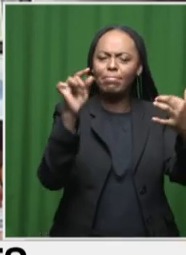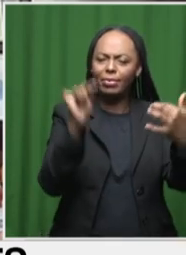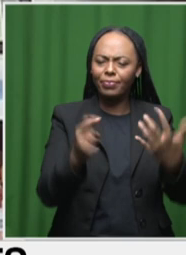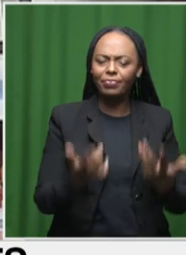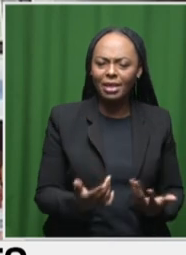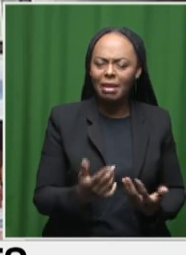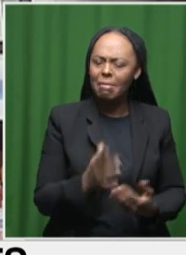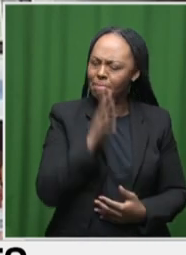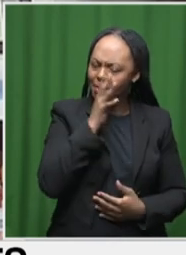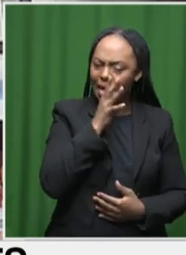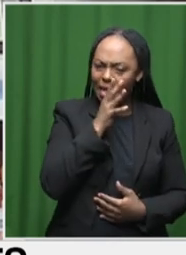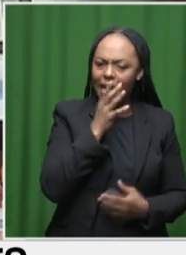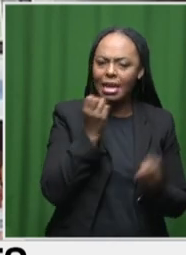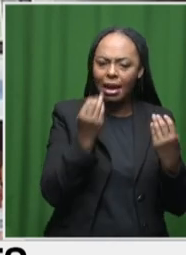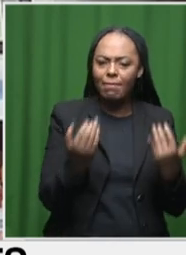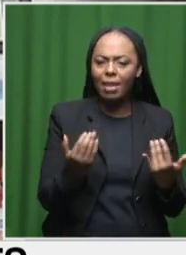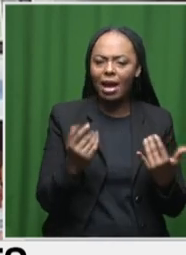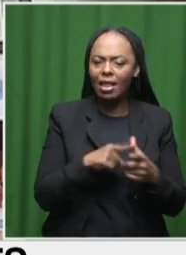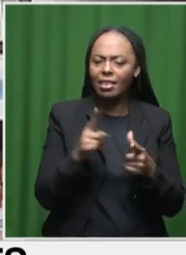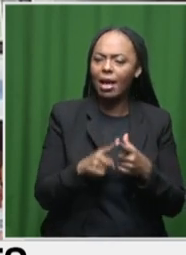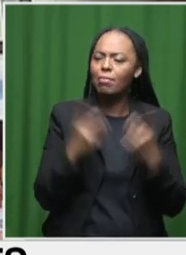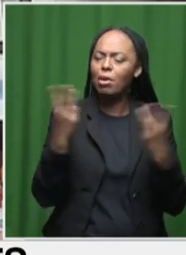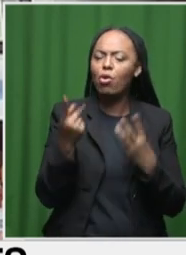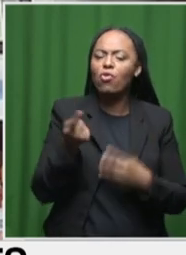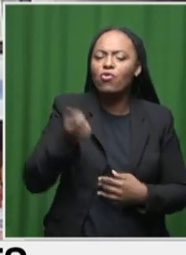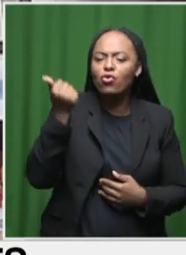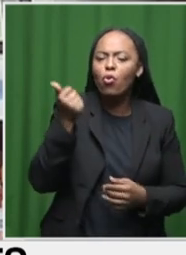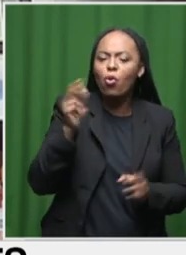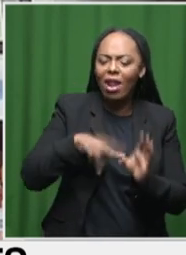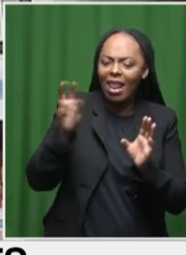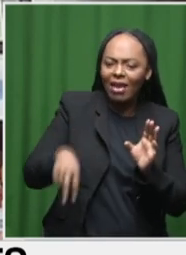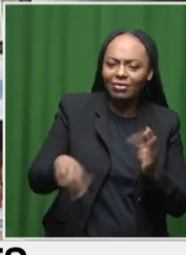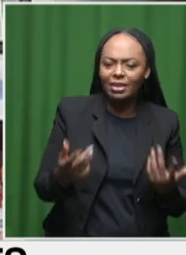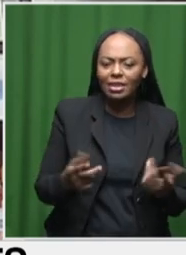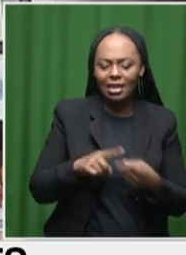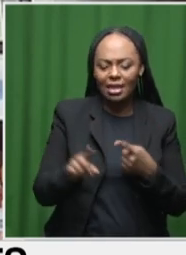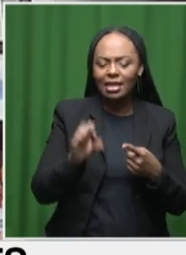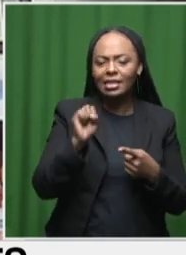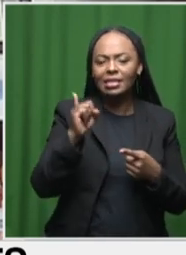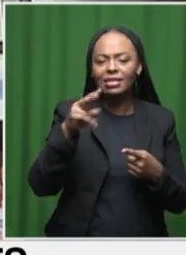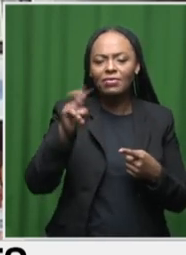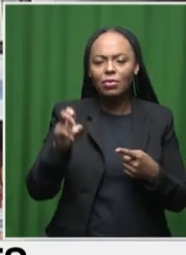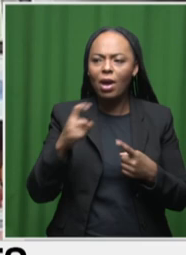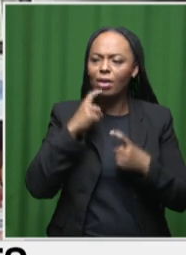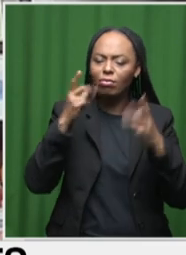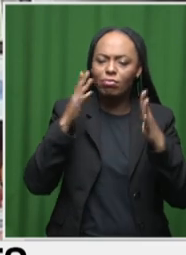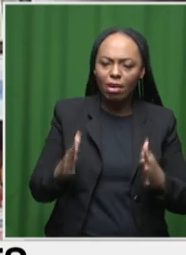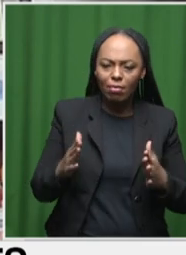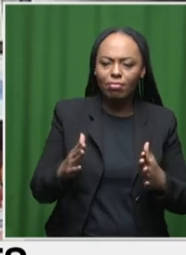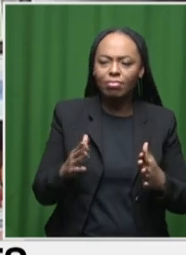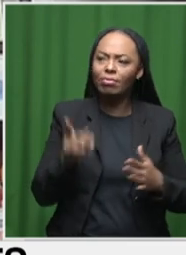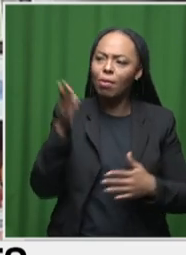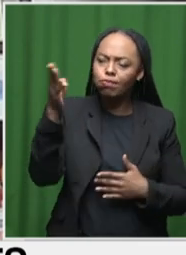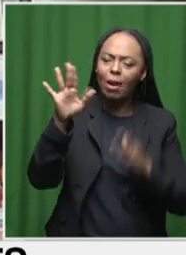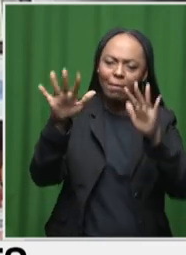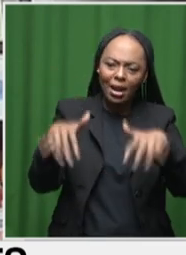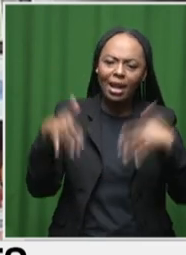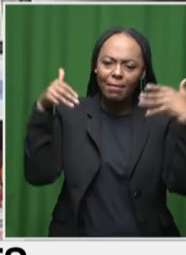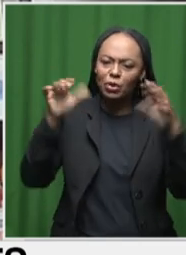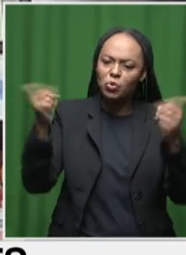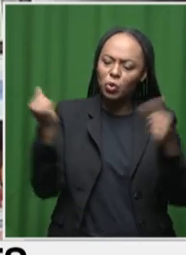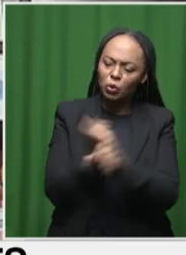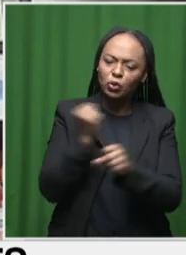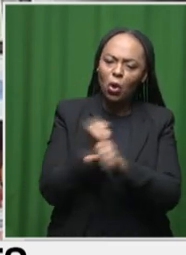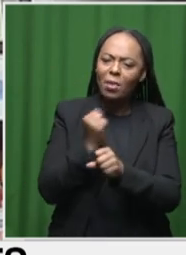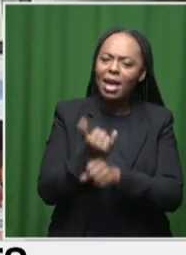to the very small numbers of people that have left. As I said, Siviwe Garubi is our chief whip in Parliament. She's doing a fantastic job. She's very happy where